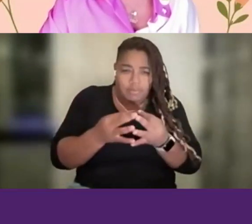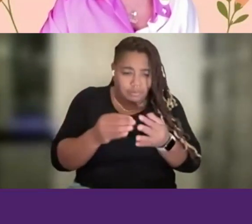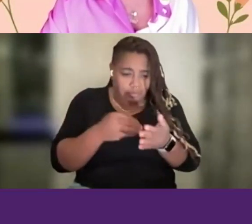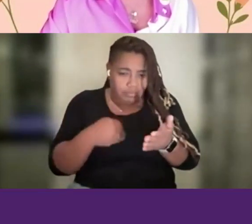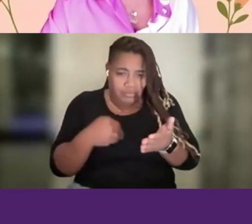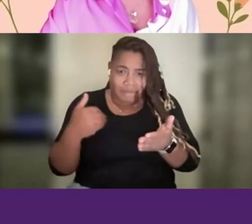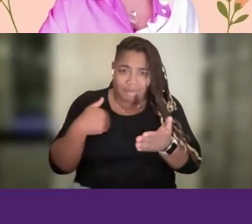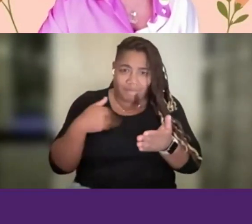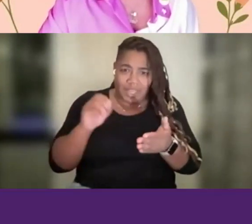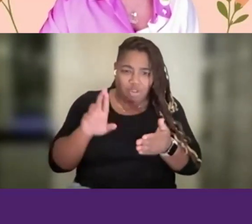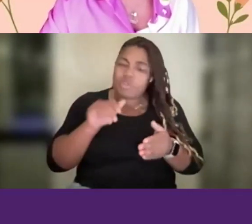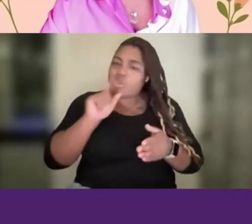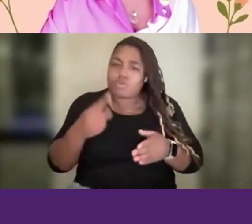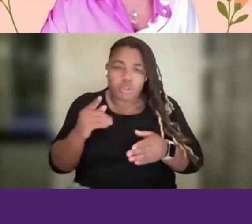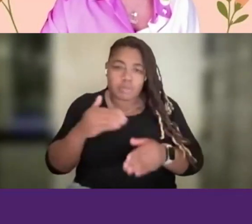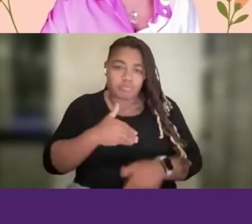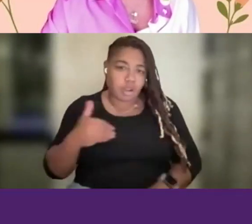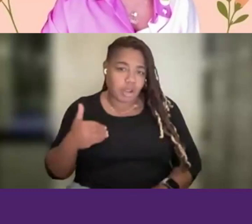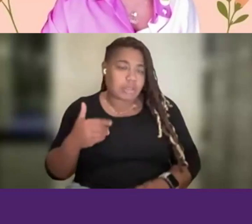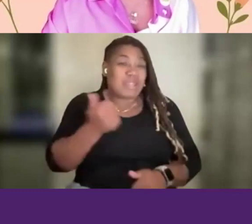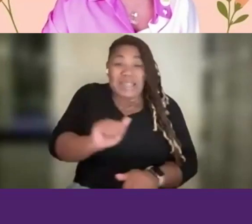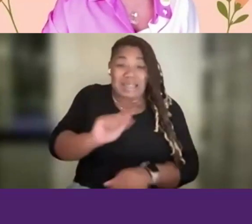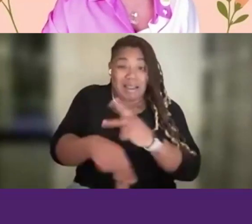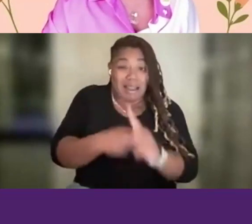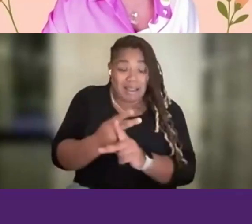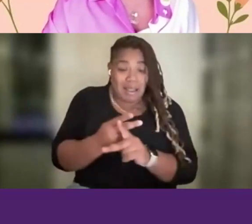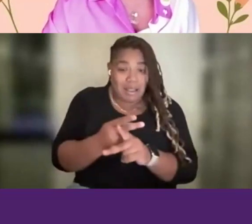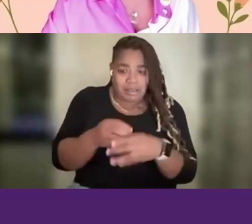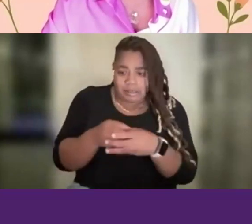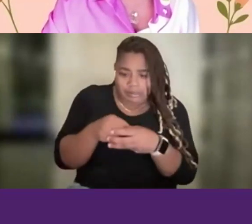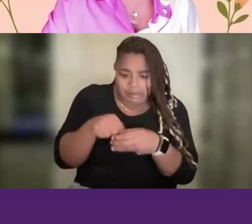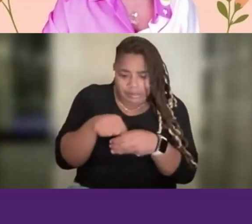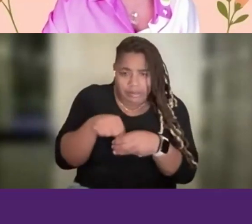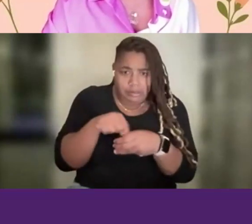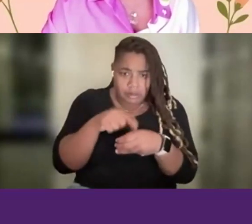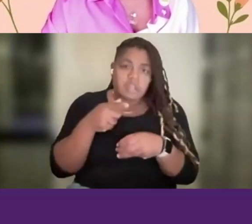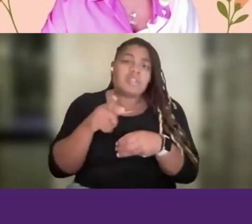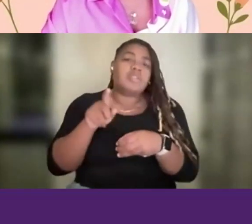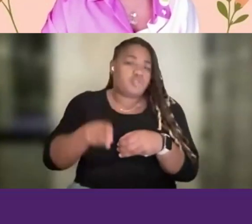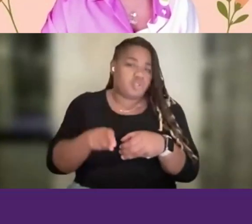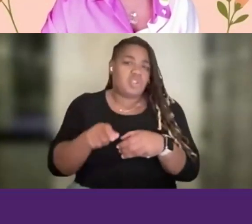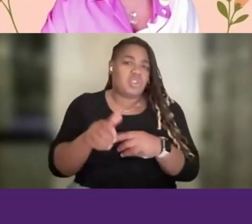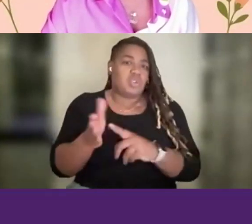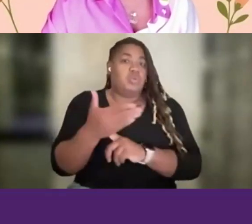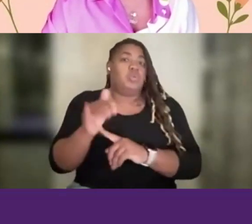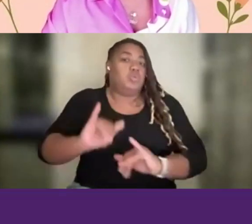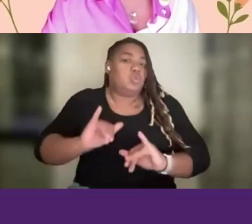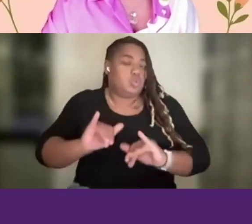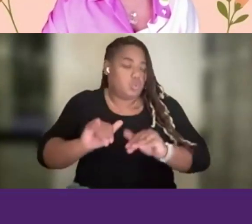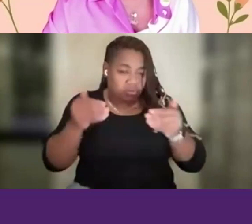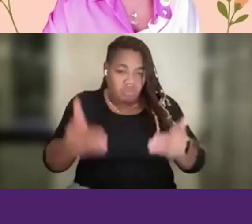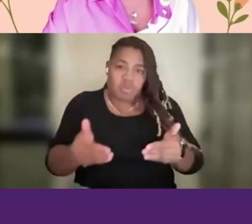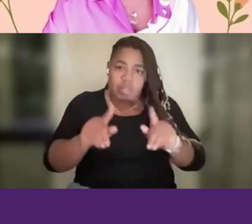not just necessarily breast cancer, but any cancer, should kind of flag that maybe you should get tested.